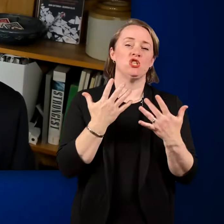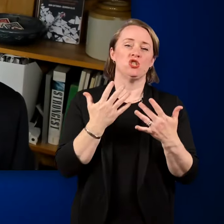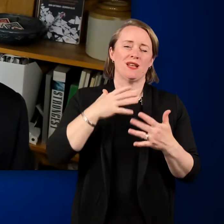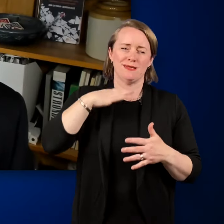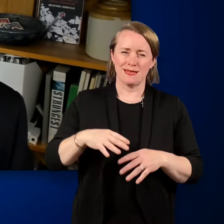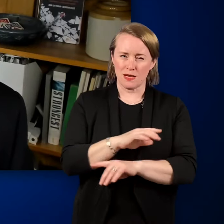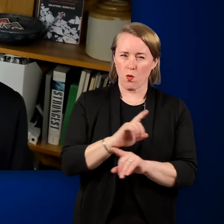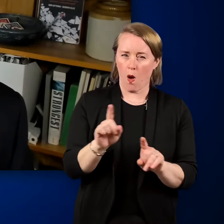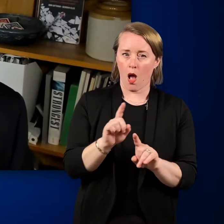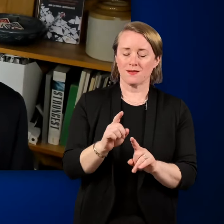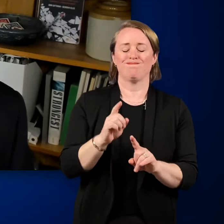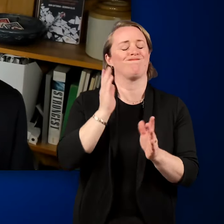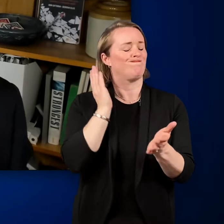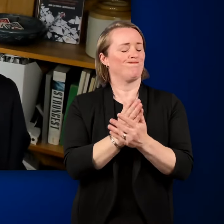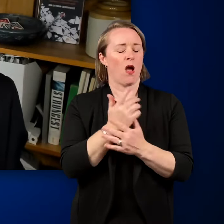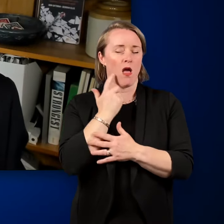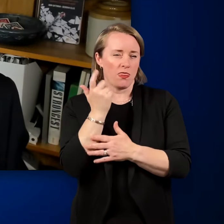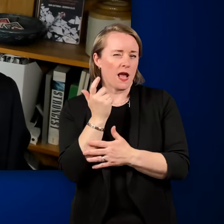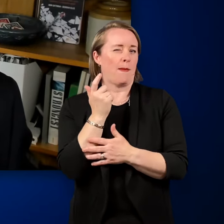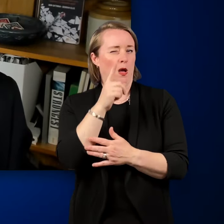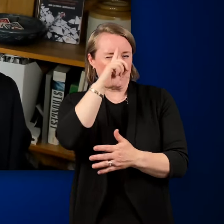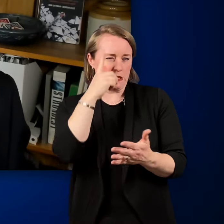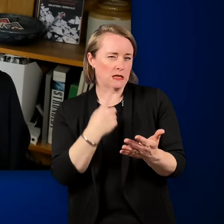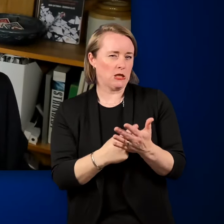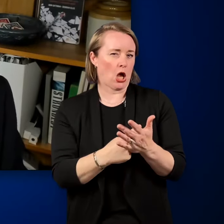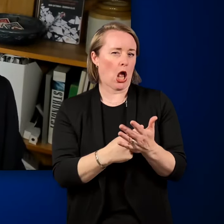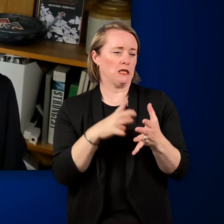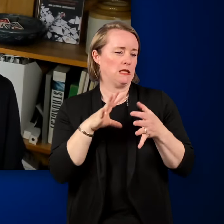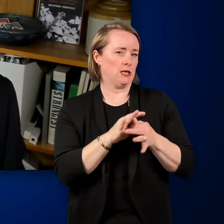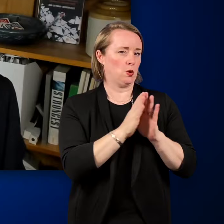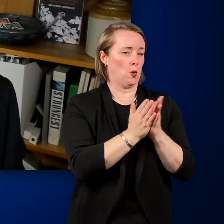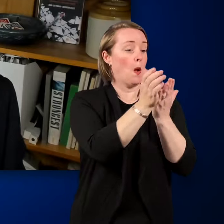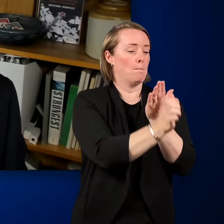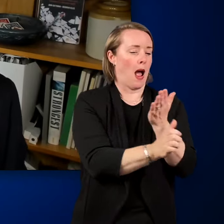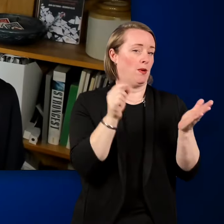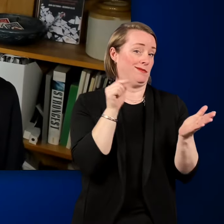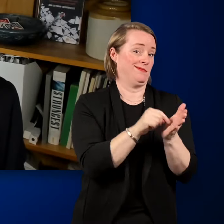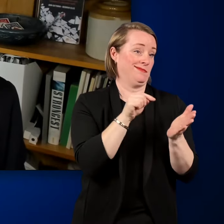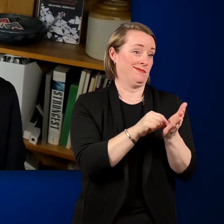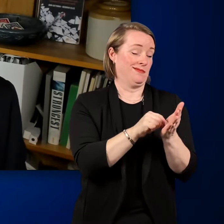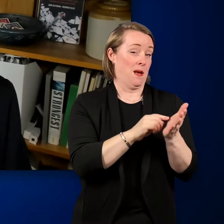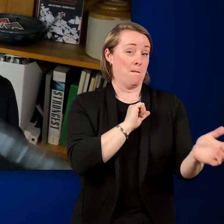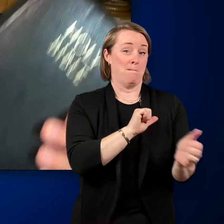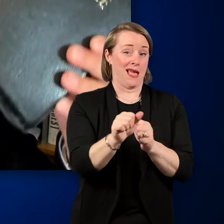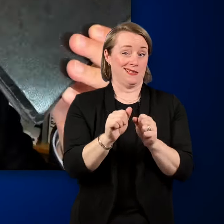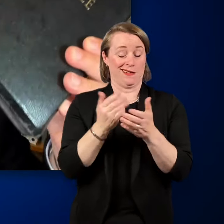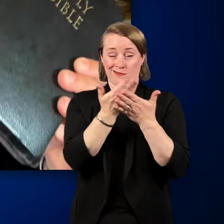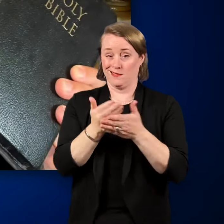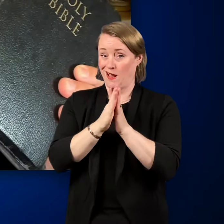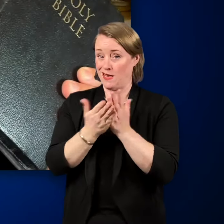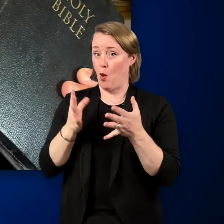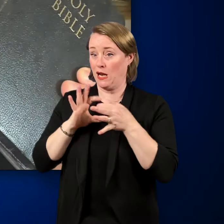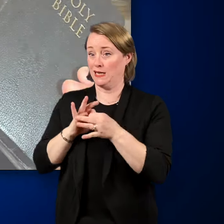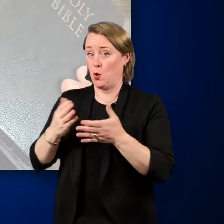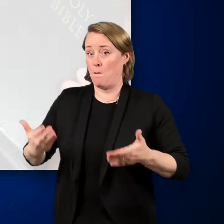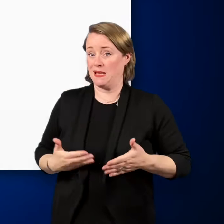we really need to think through some of the wisdom in this very important textbook on supply